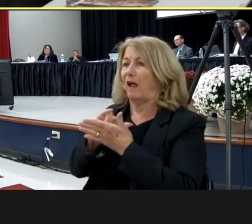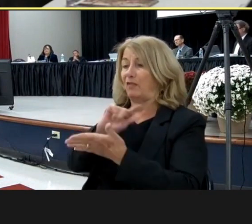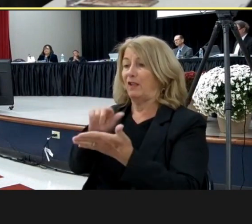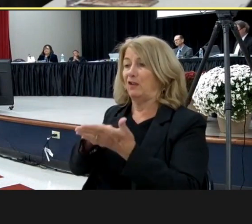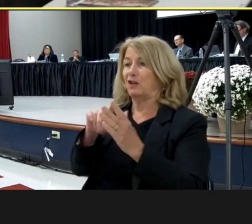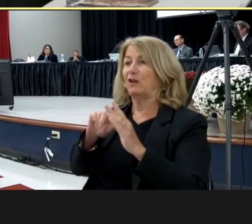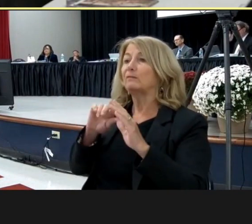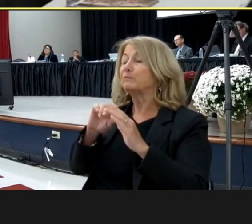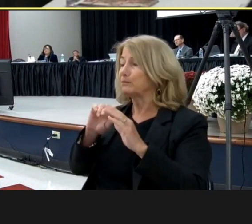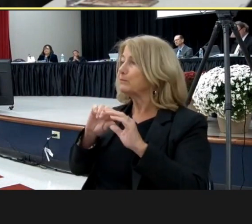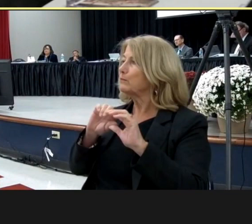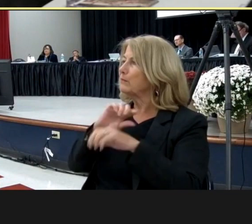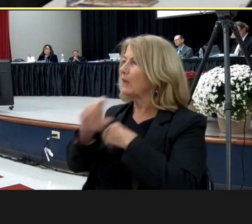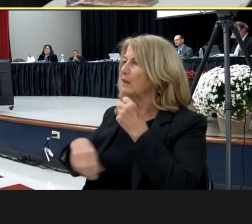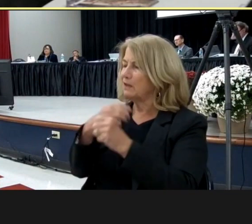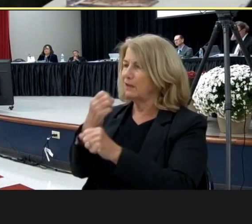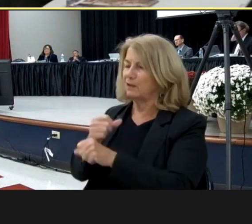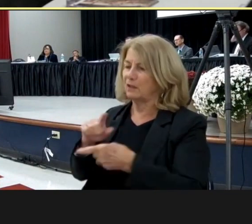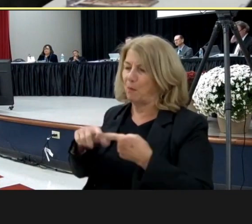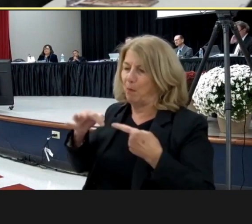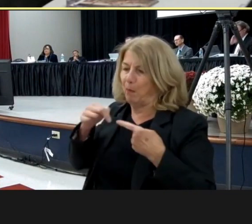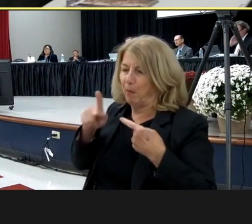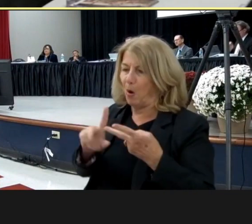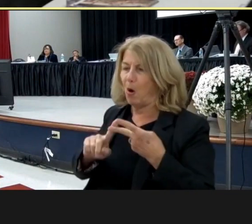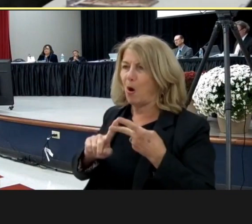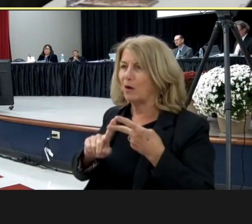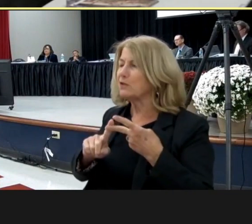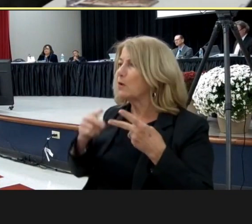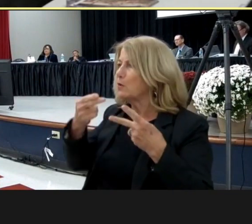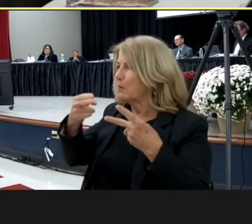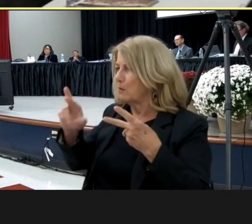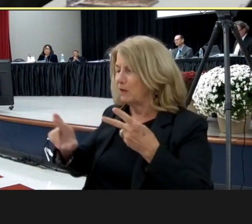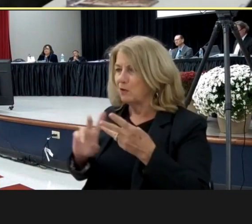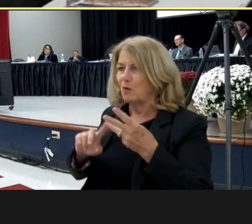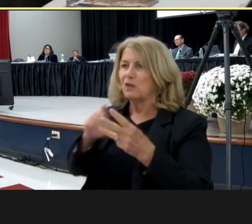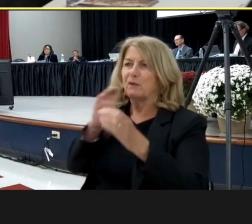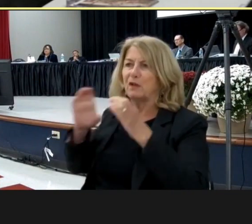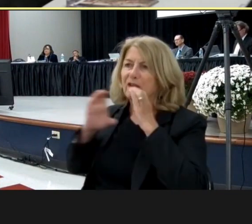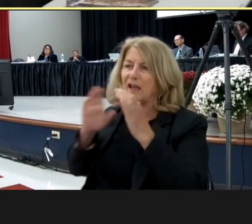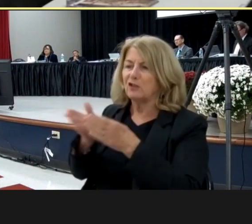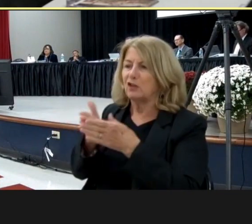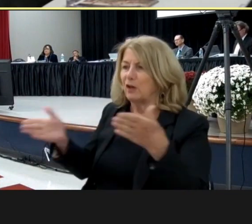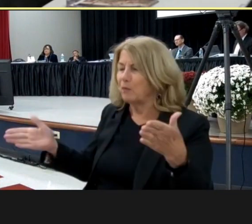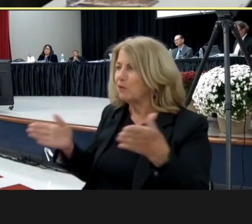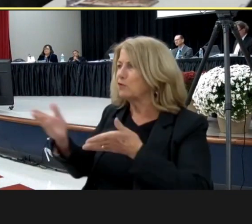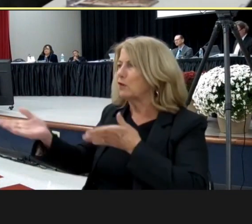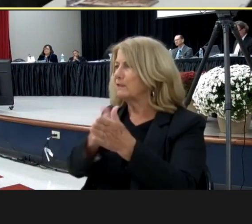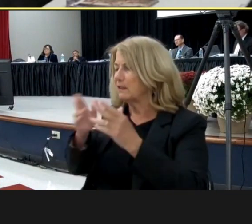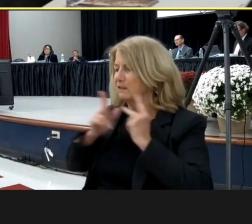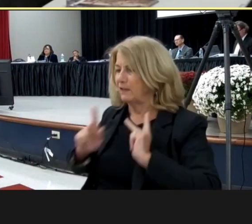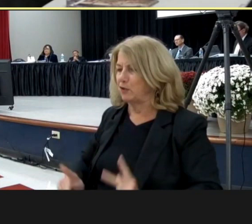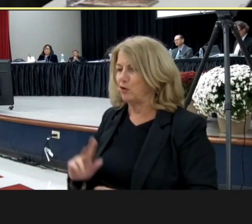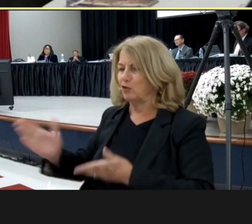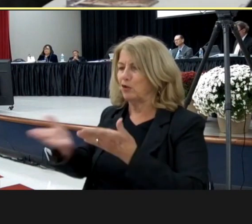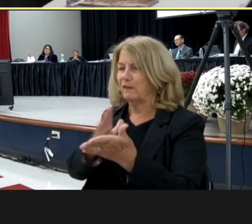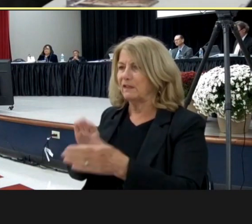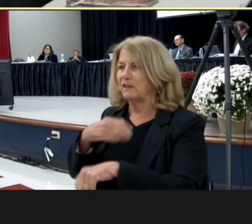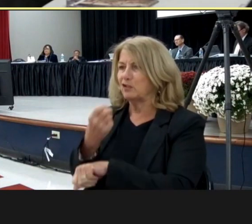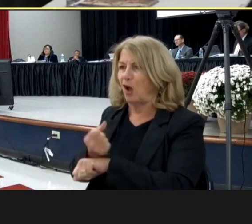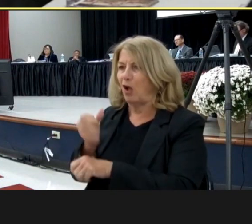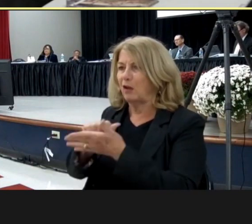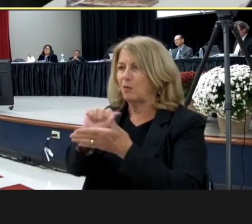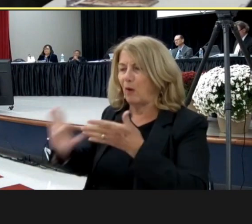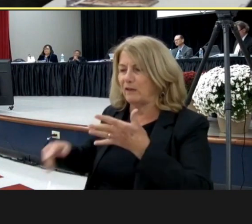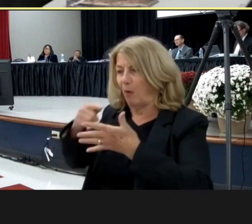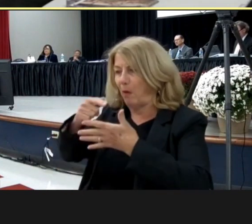team members from Parks, Human Resources, Communications, General Services, Fiscal Services, and Solid Waste. And I